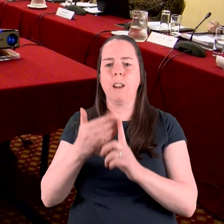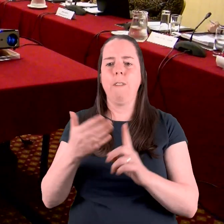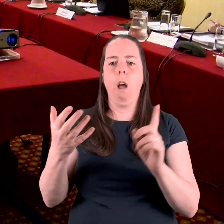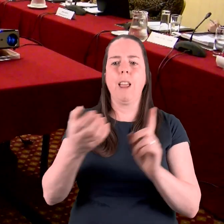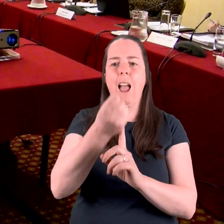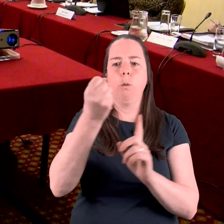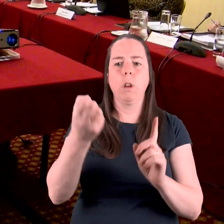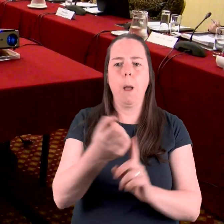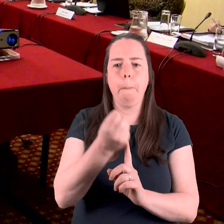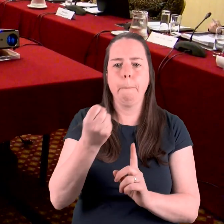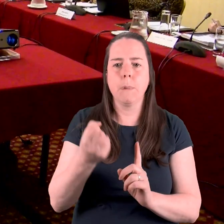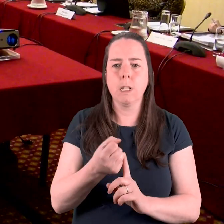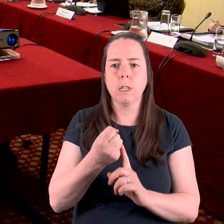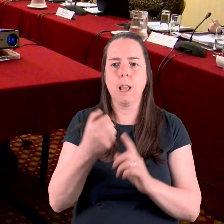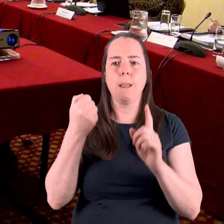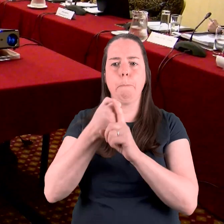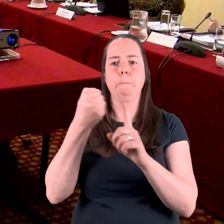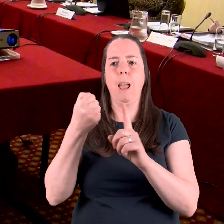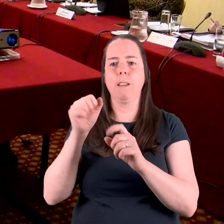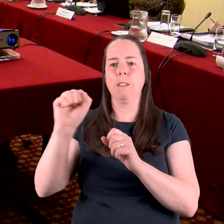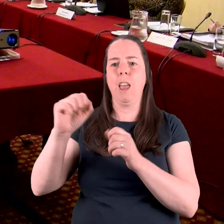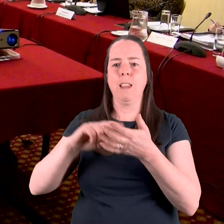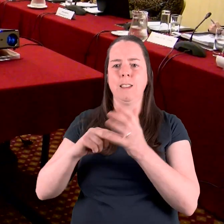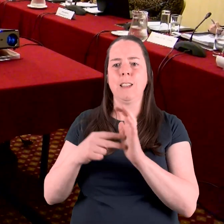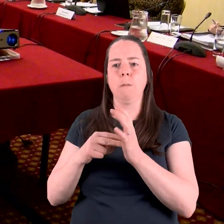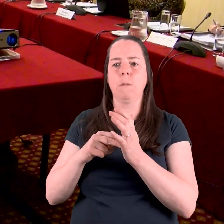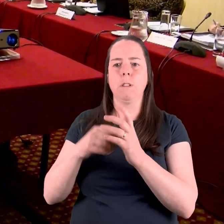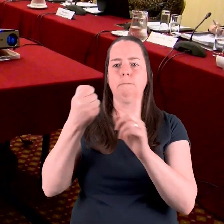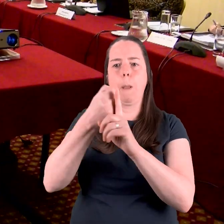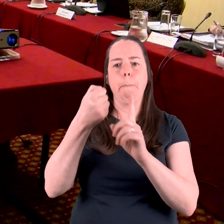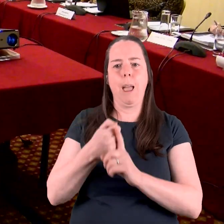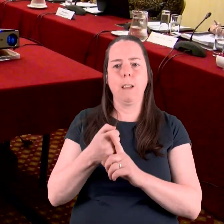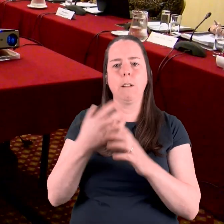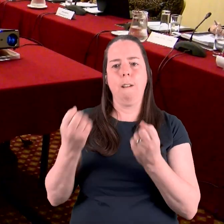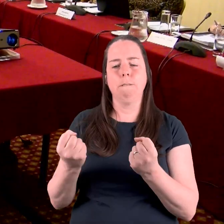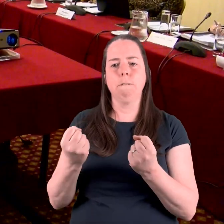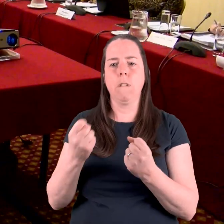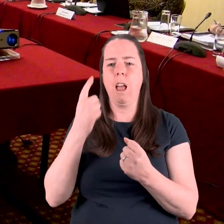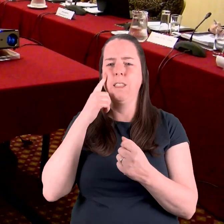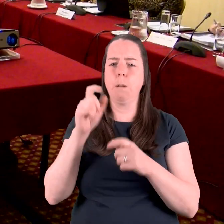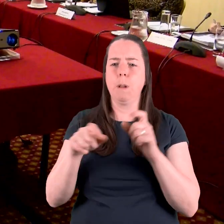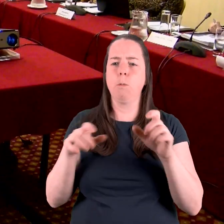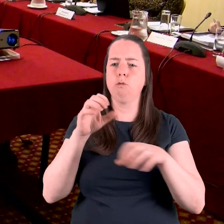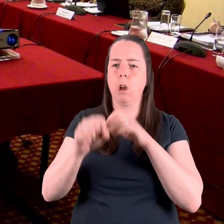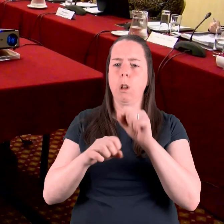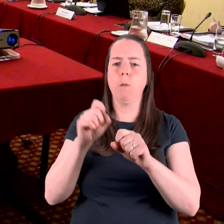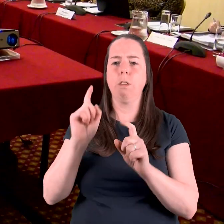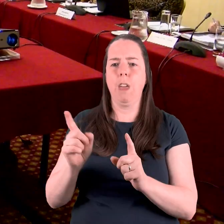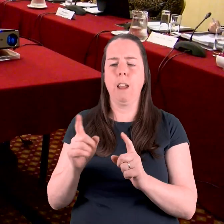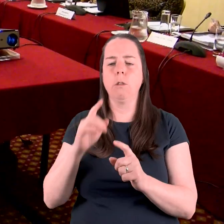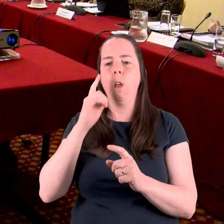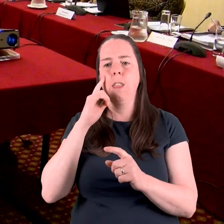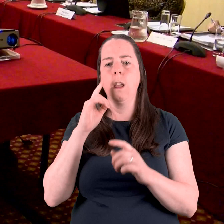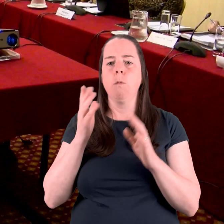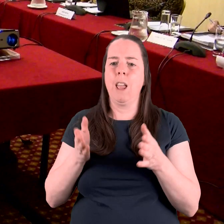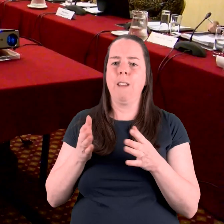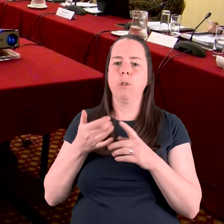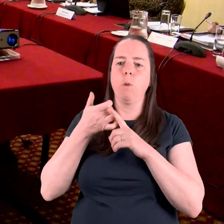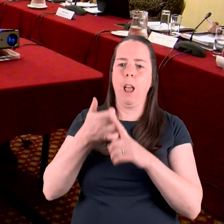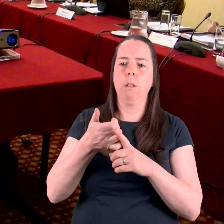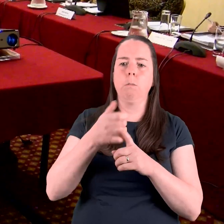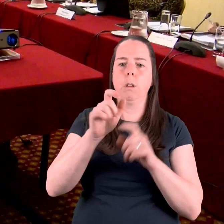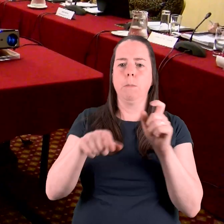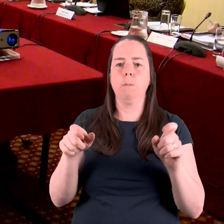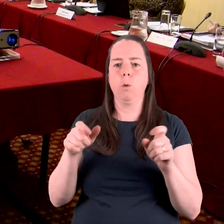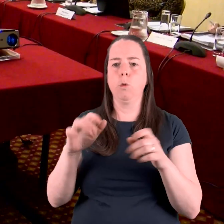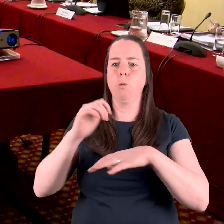to identify the outcomes and the impact that their schemes would make. I think people struggle with that. And so I think we're going to have to spend